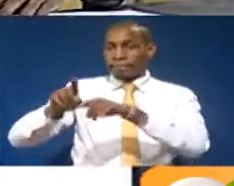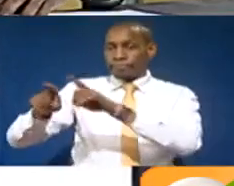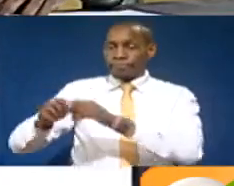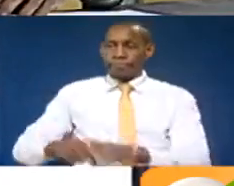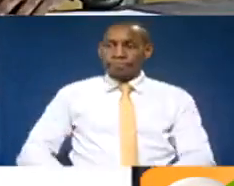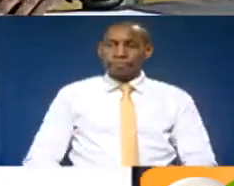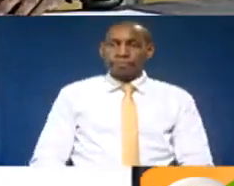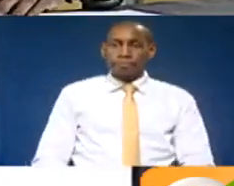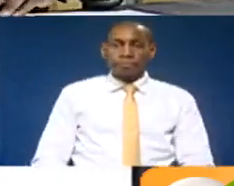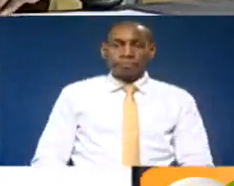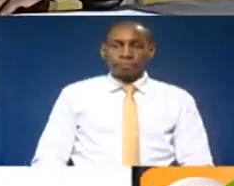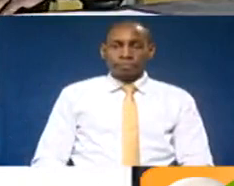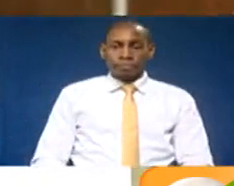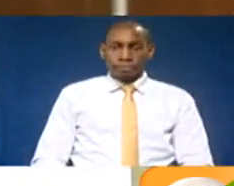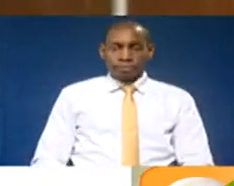more.